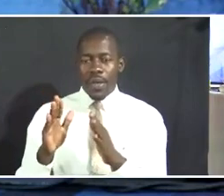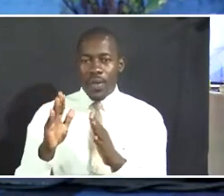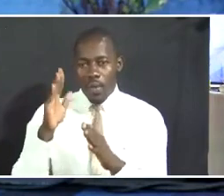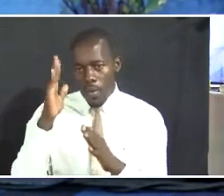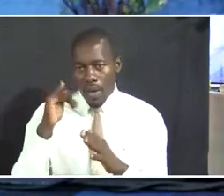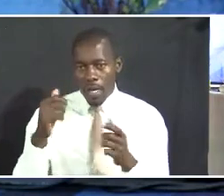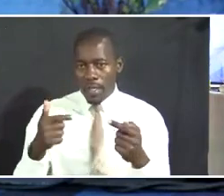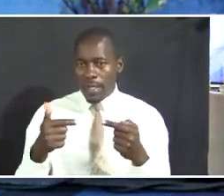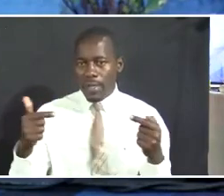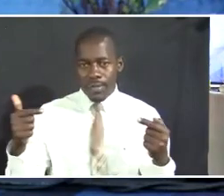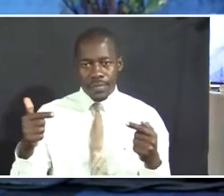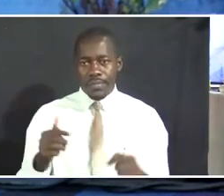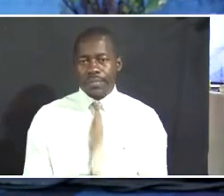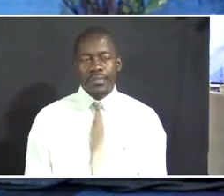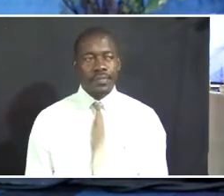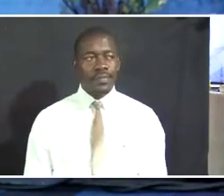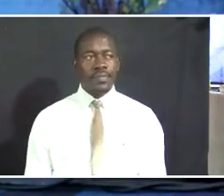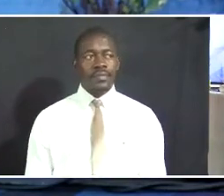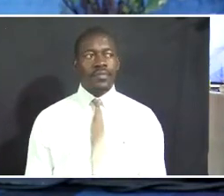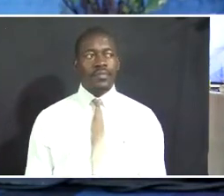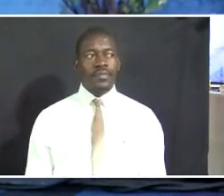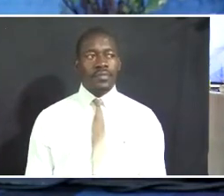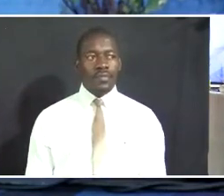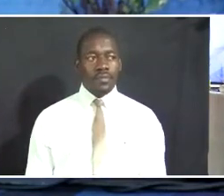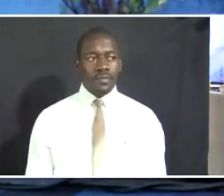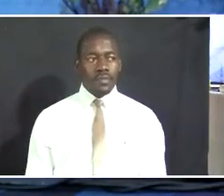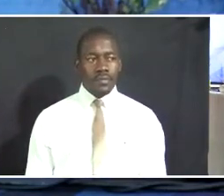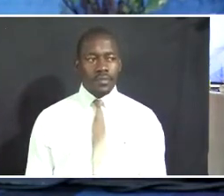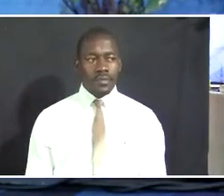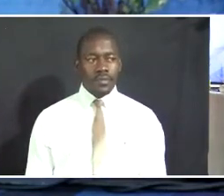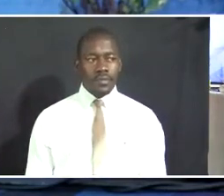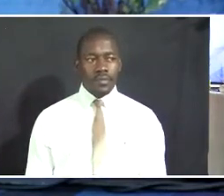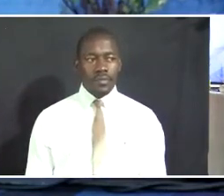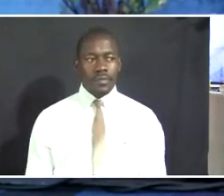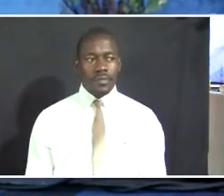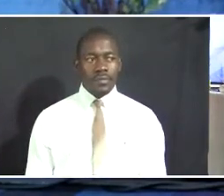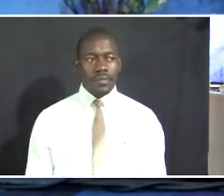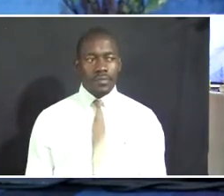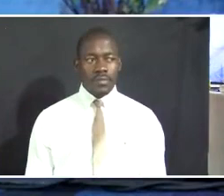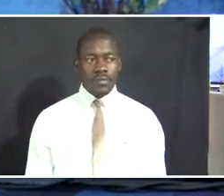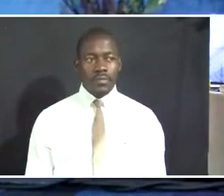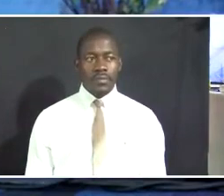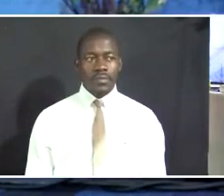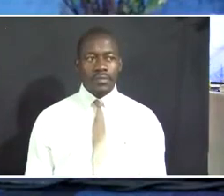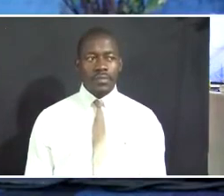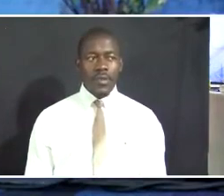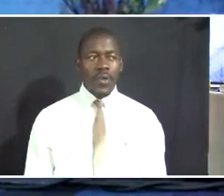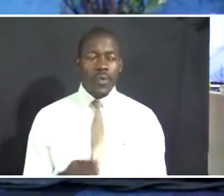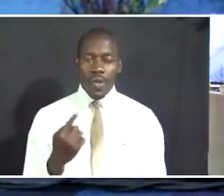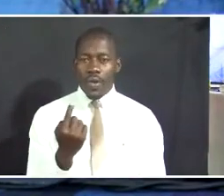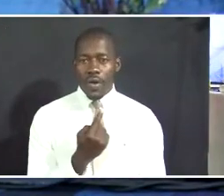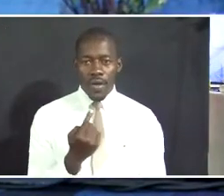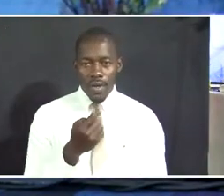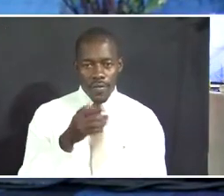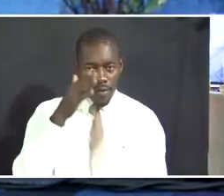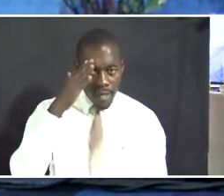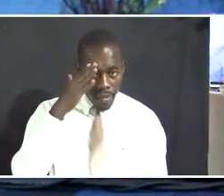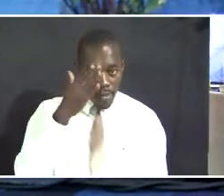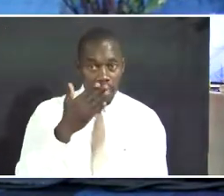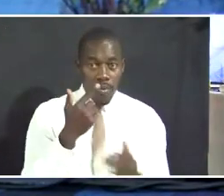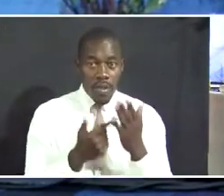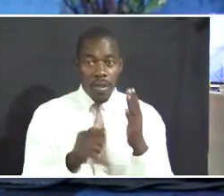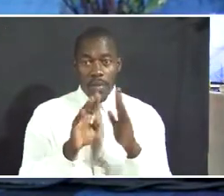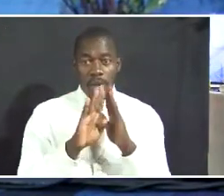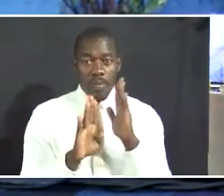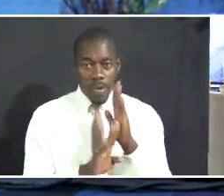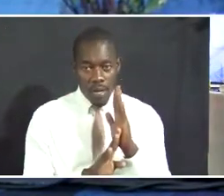with it. We do not believe in it. And we do not advocate for it. And therefore, we uphold what the Bible is. So the question is for